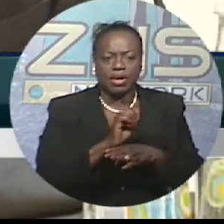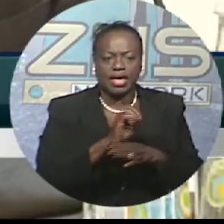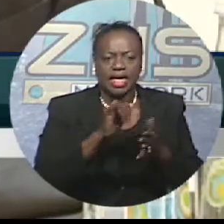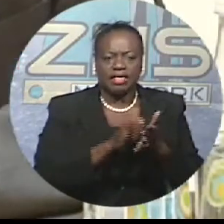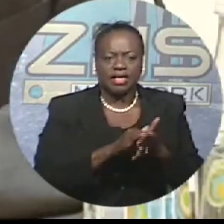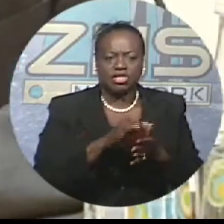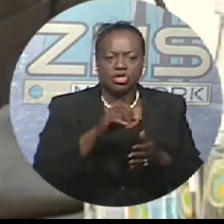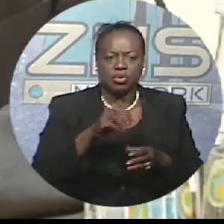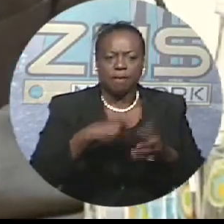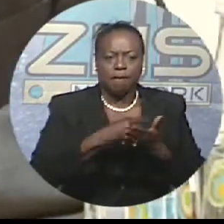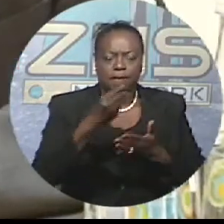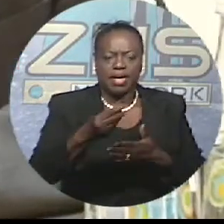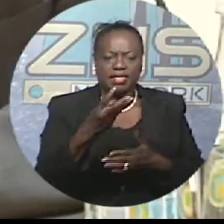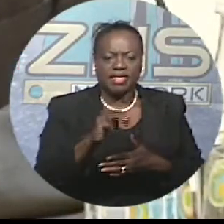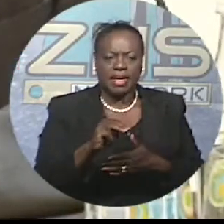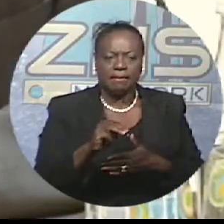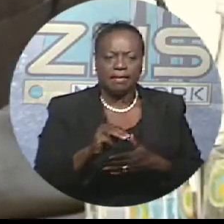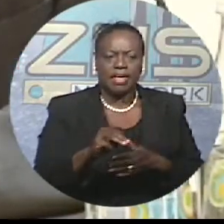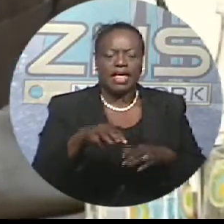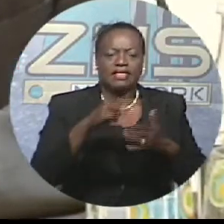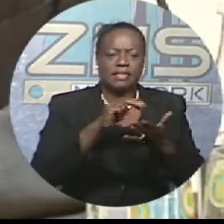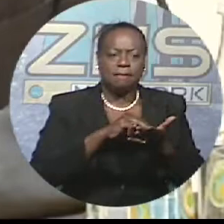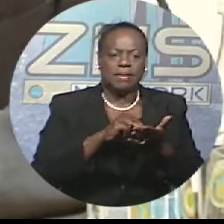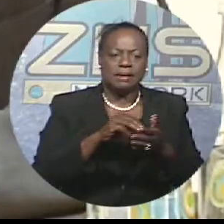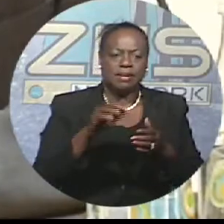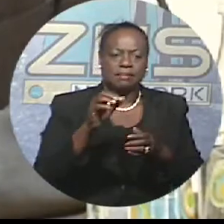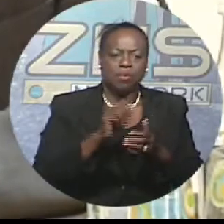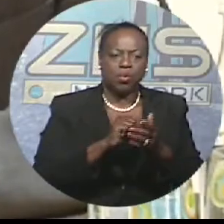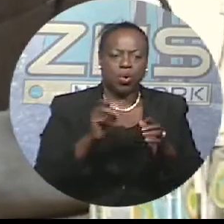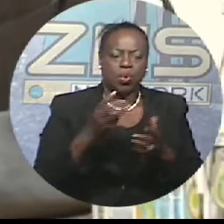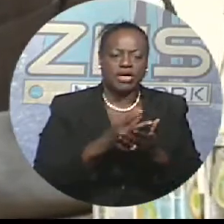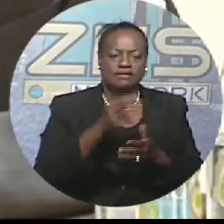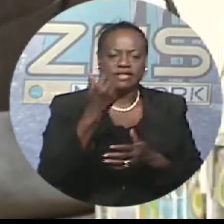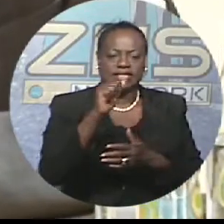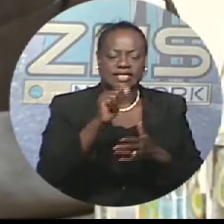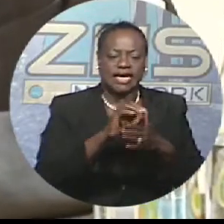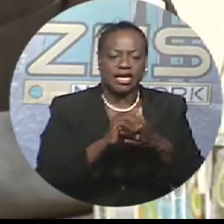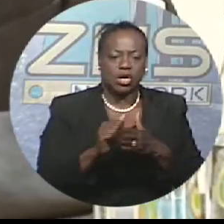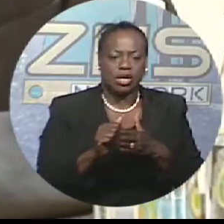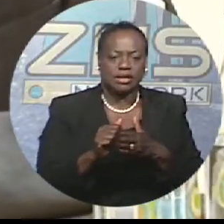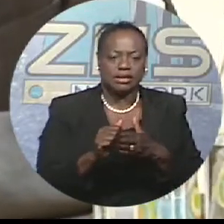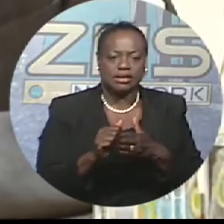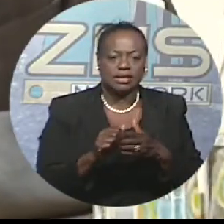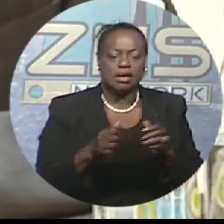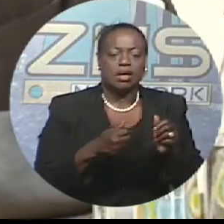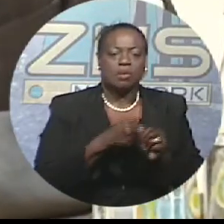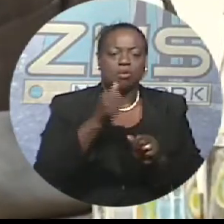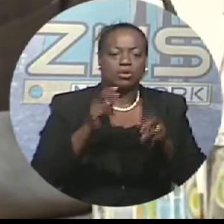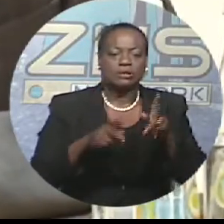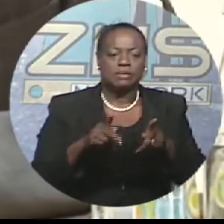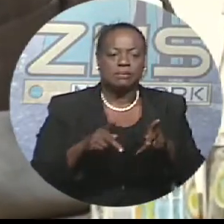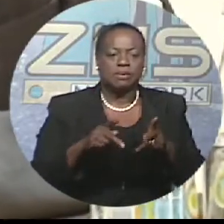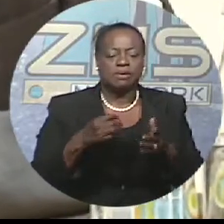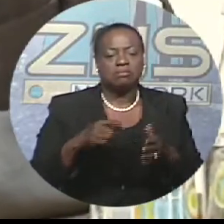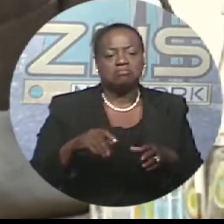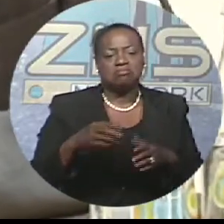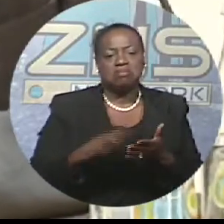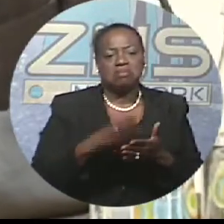The minimum wage for government is, I think, $210. Most people pay their employee more. So if you're paying an